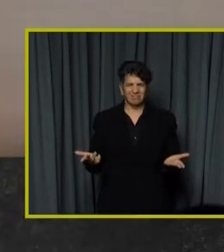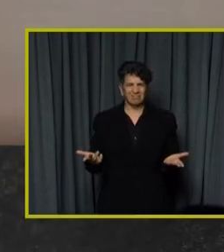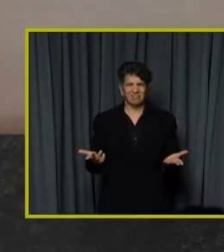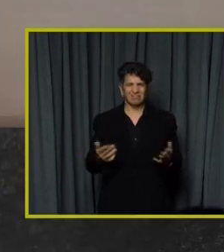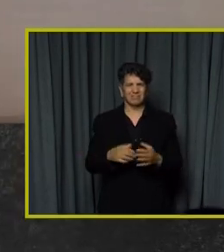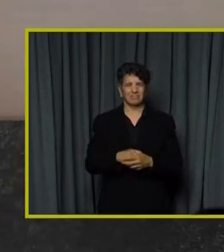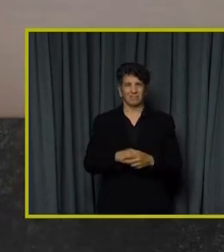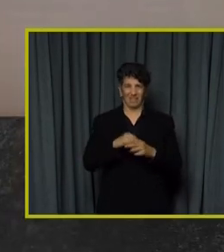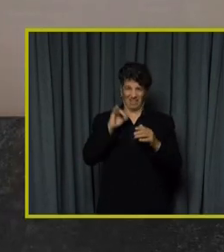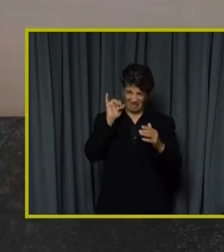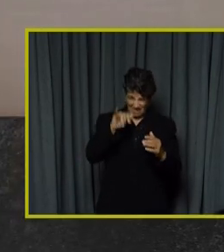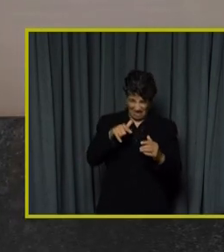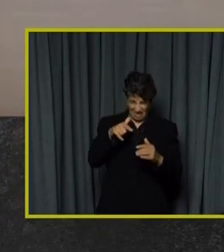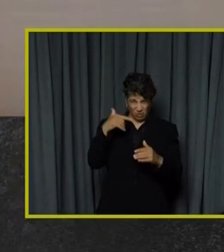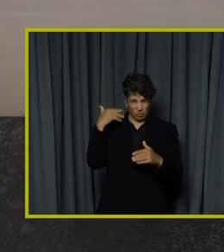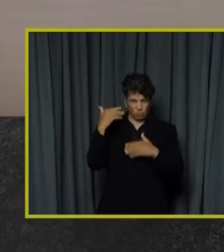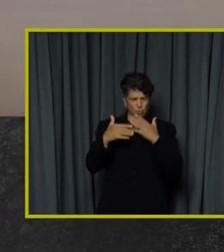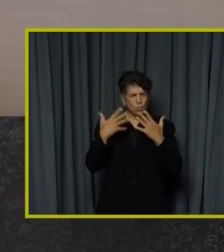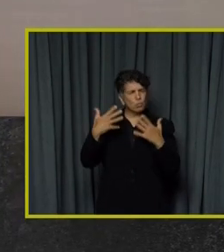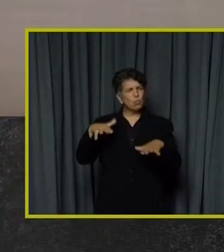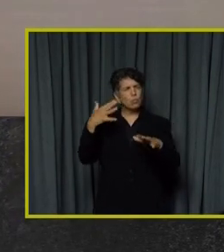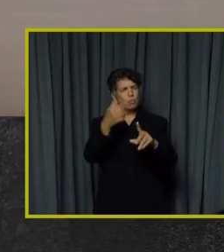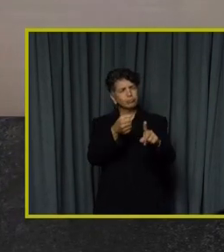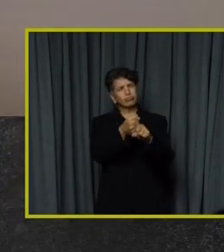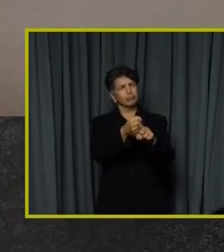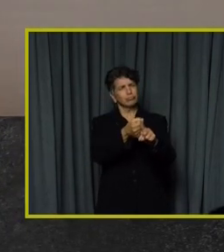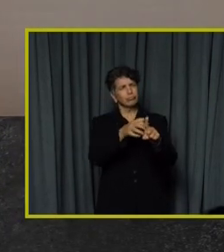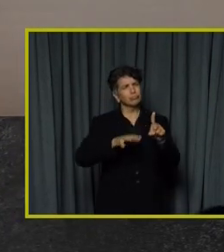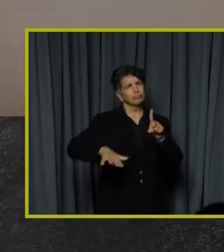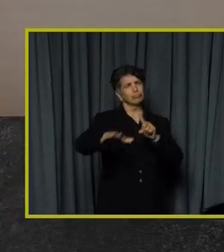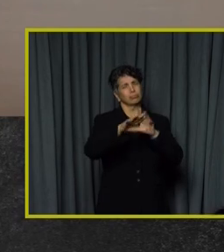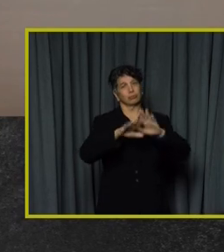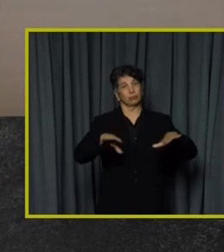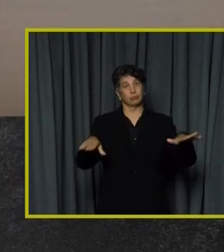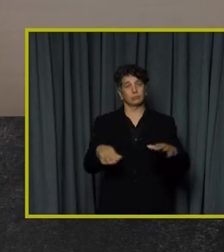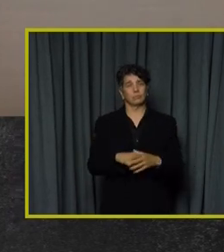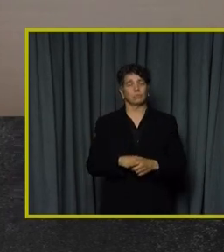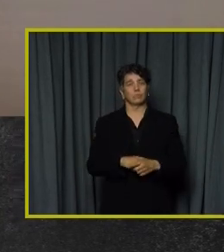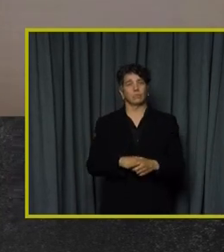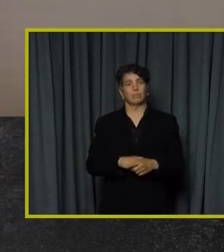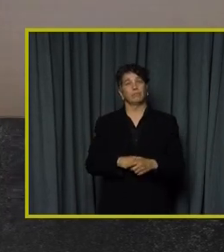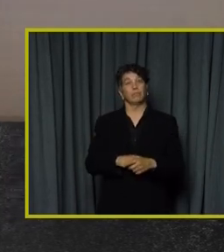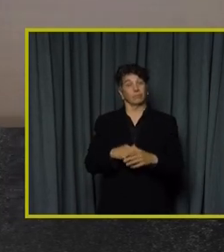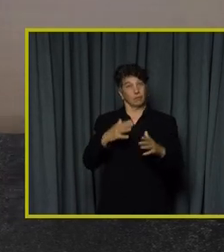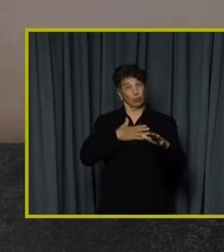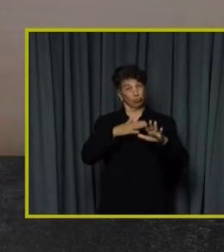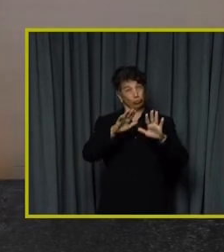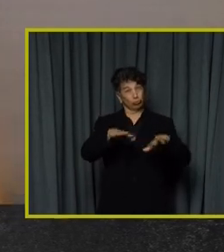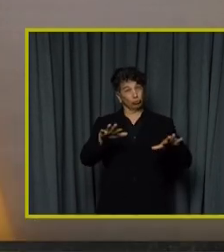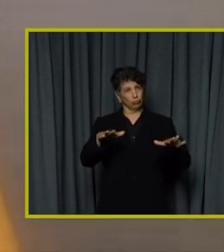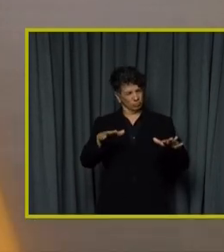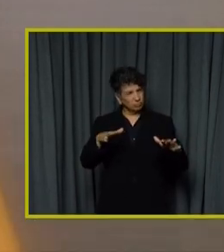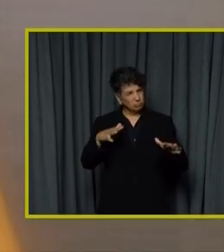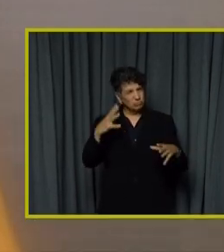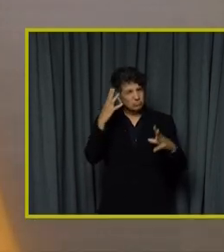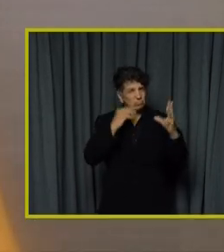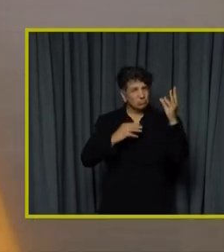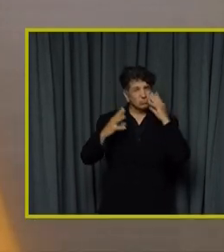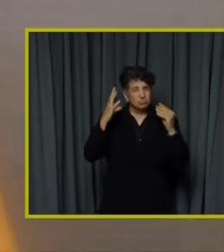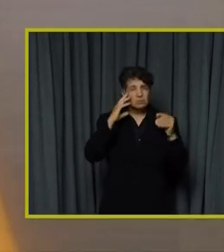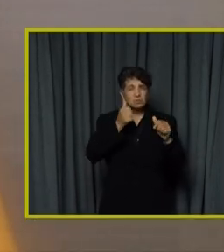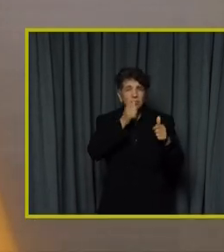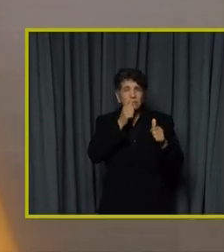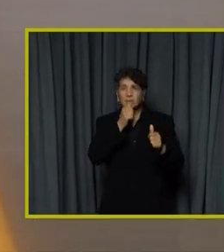Our children are struggling. They're growing up in poverty. That's why I'm part of the Poor People's Campaign, a national call